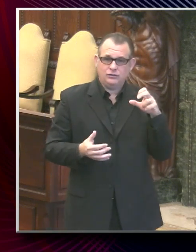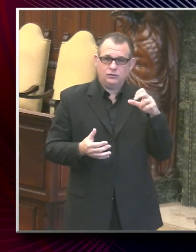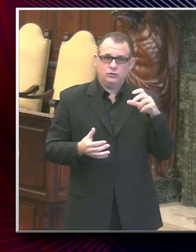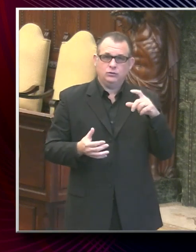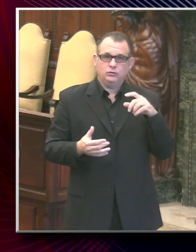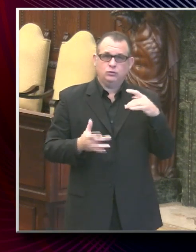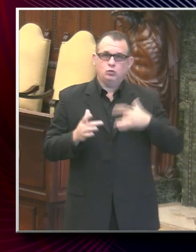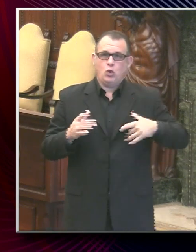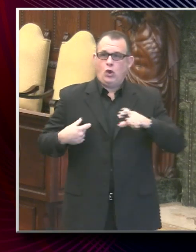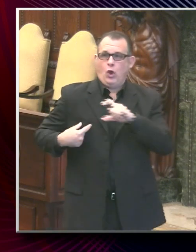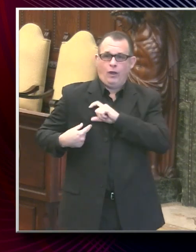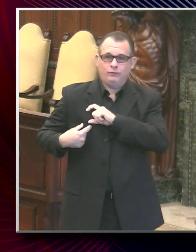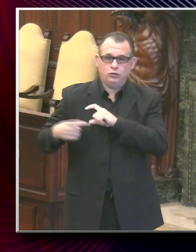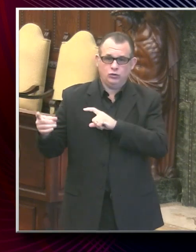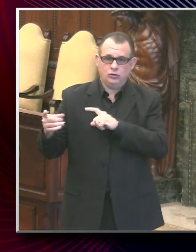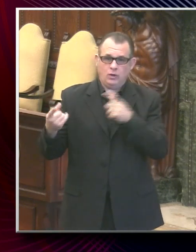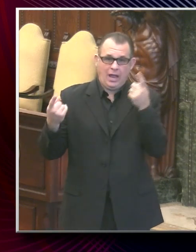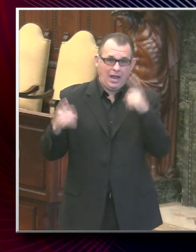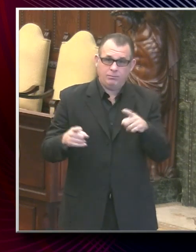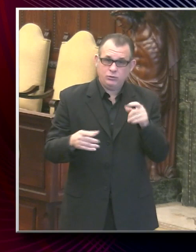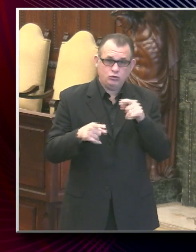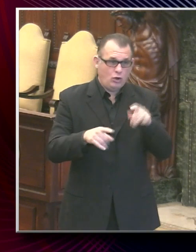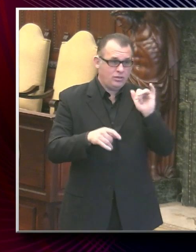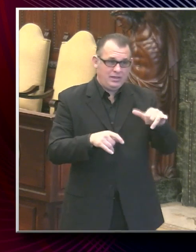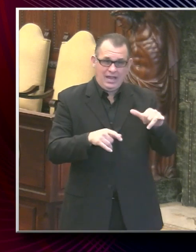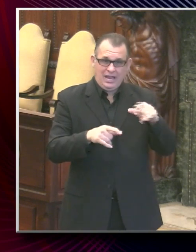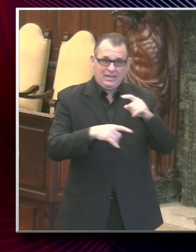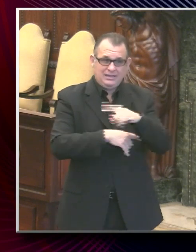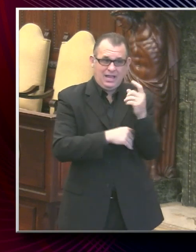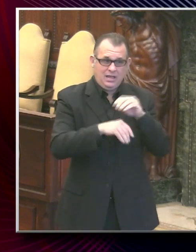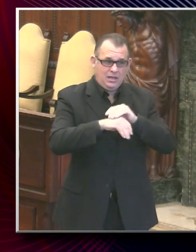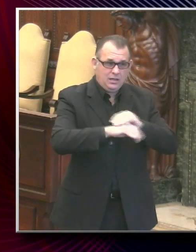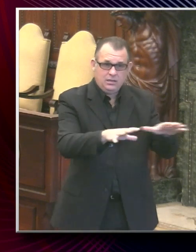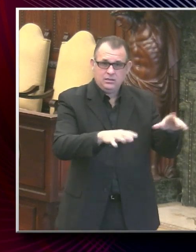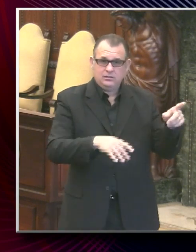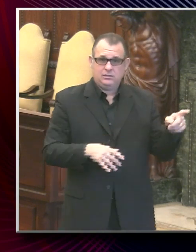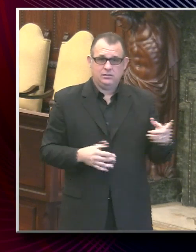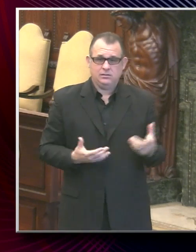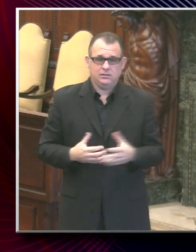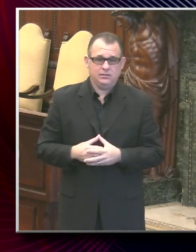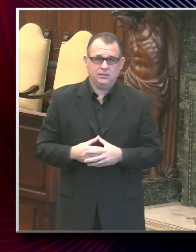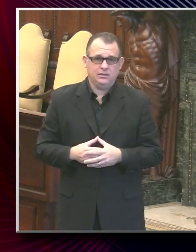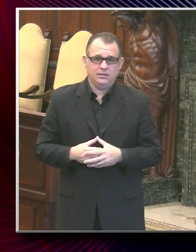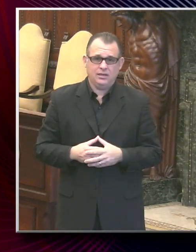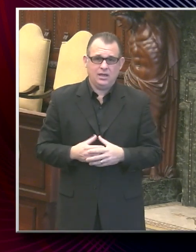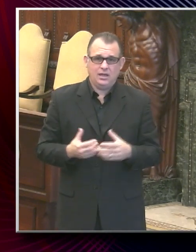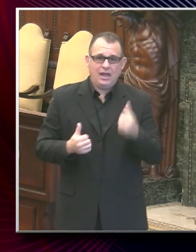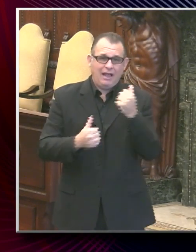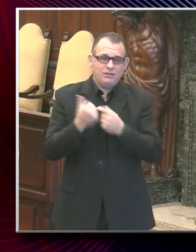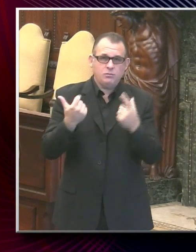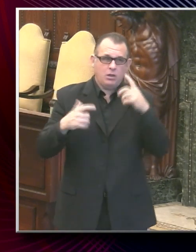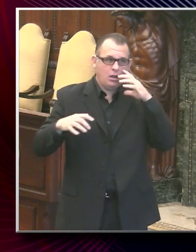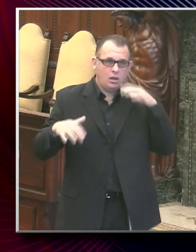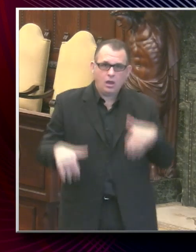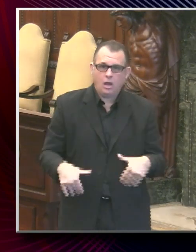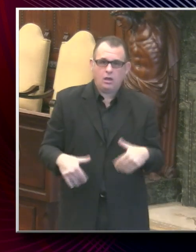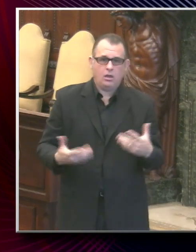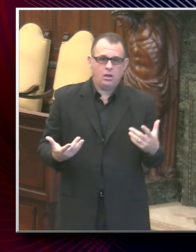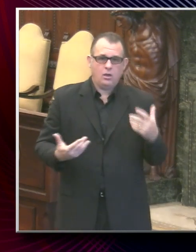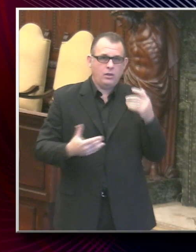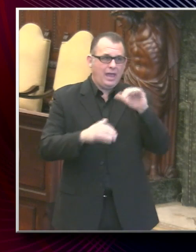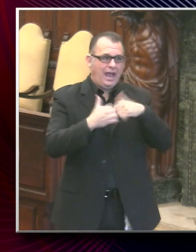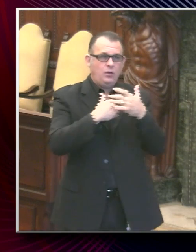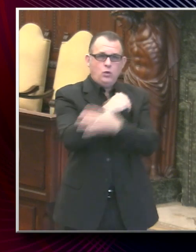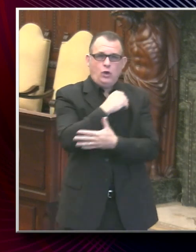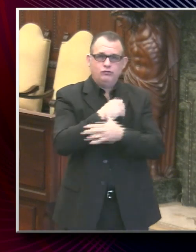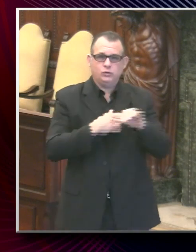nights was an amazing thing that caught everybody by surprise, to tell you the truth, across the country.